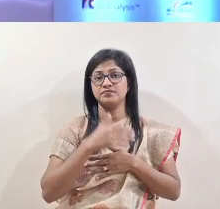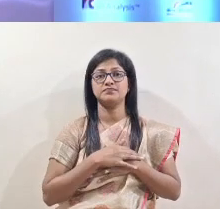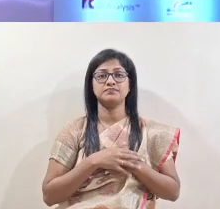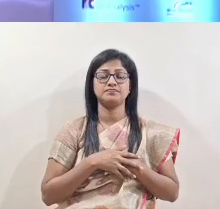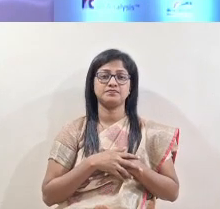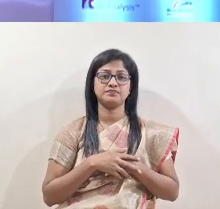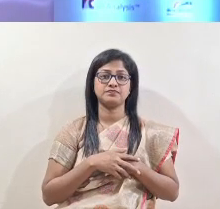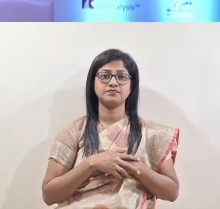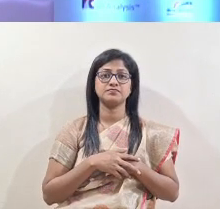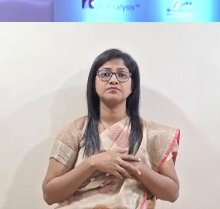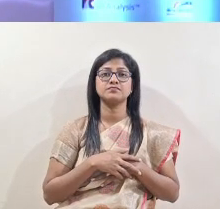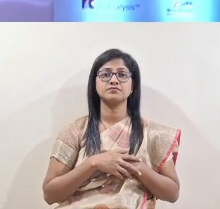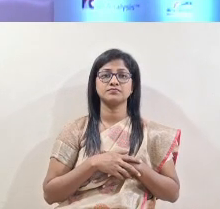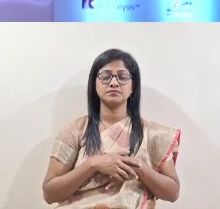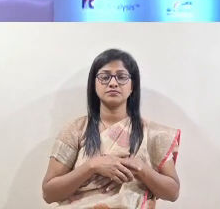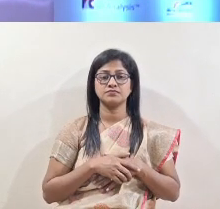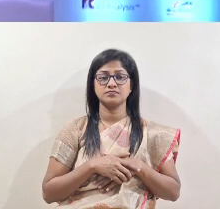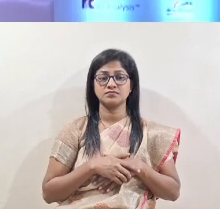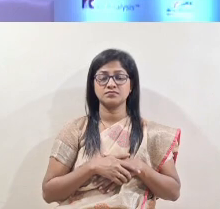the